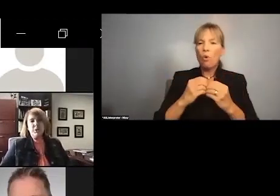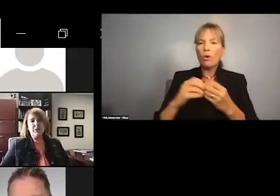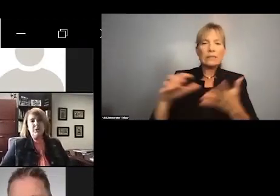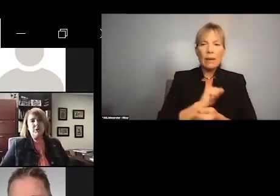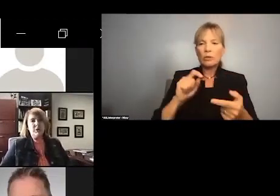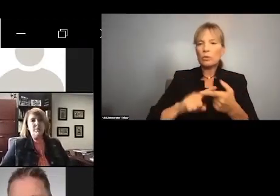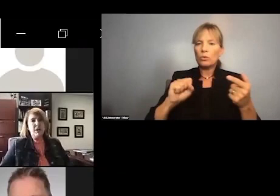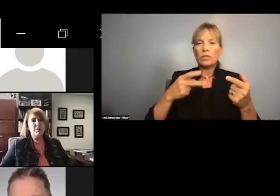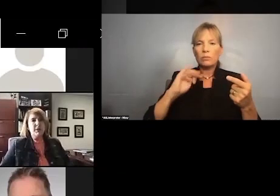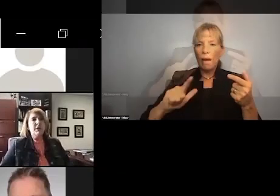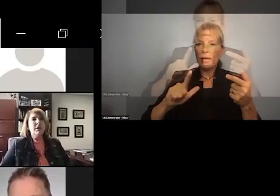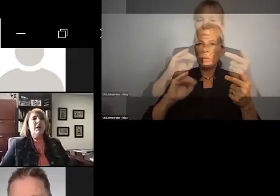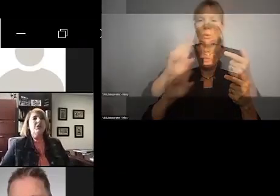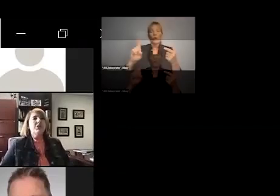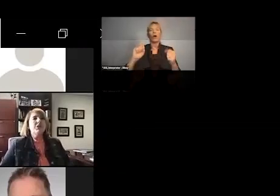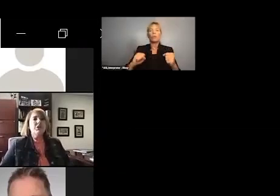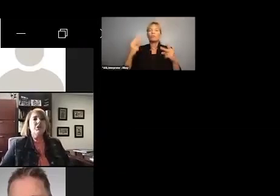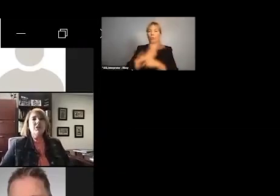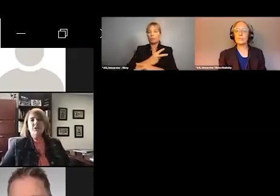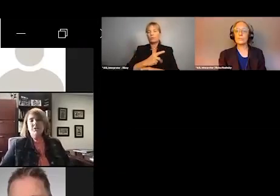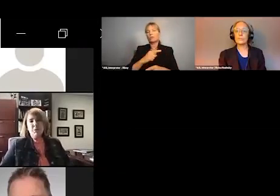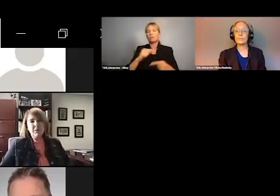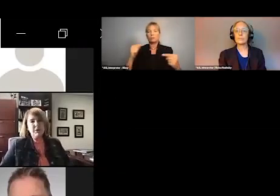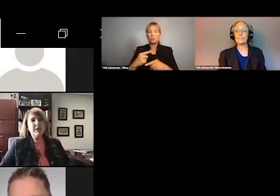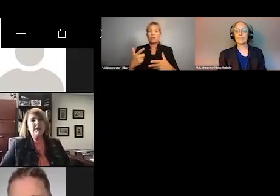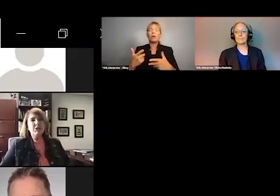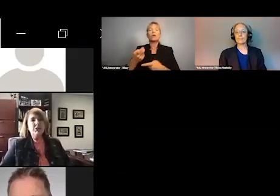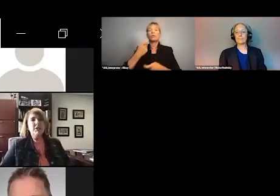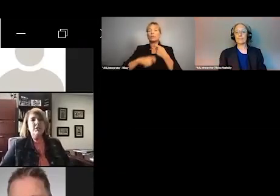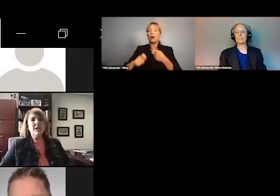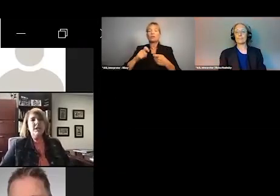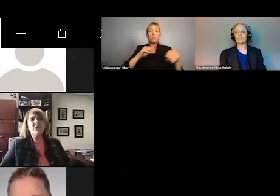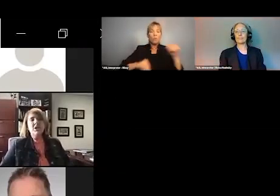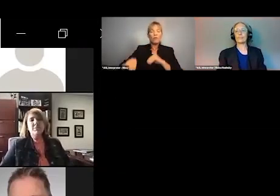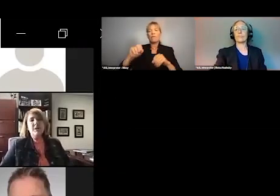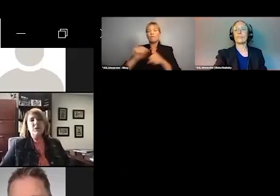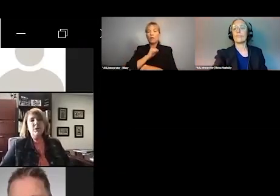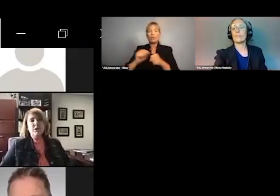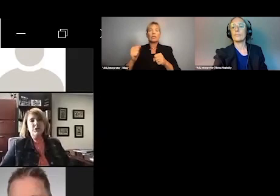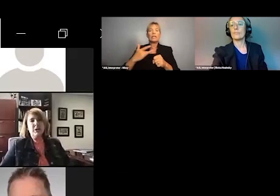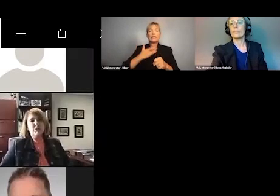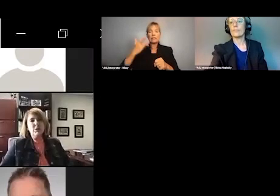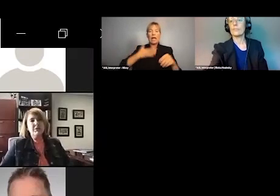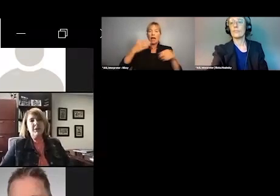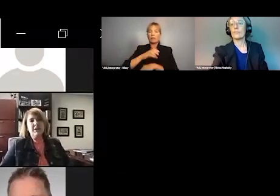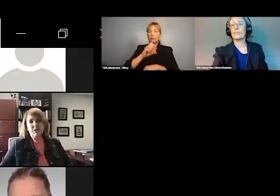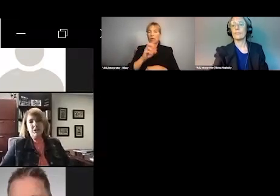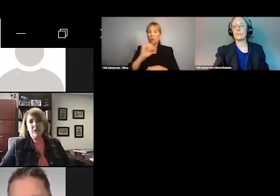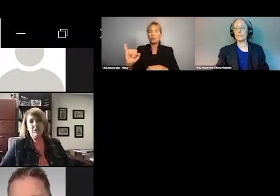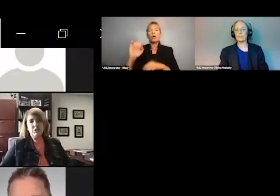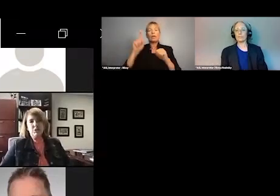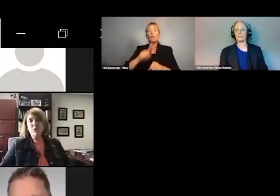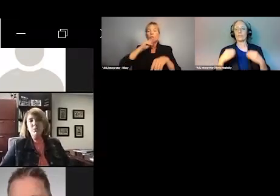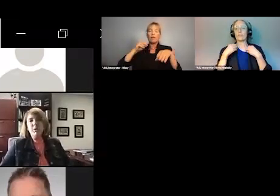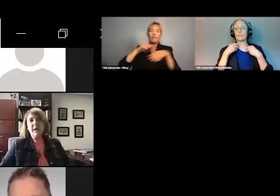to the spinal cord result in greater impairment. And so the resulting loss of mobility, function, and sensation after spinal cord injury can really